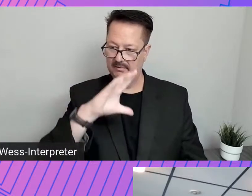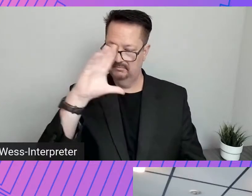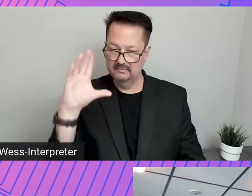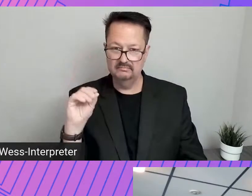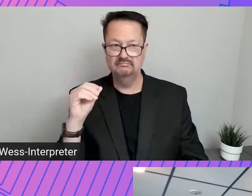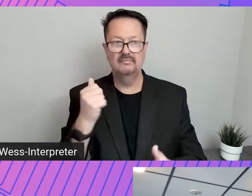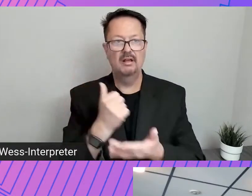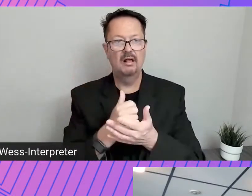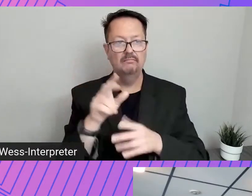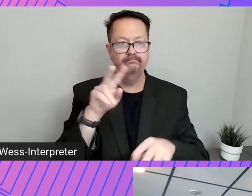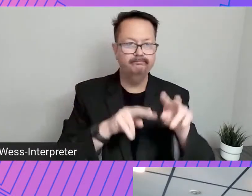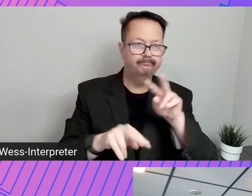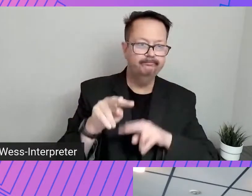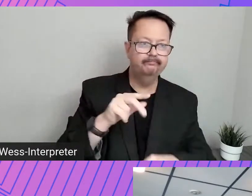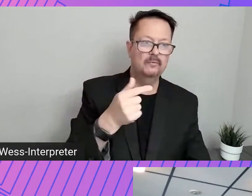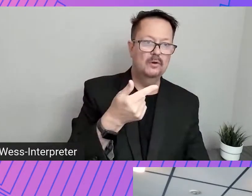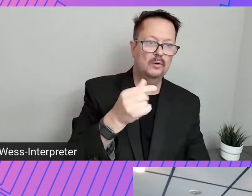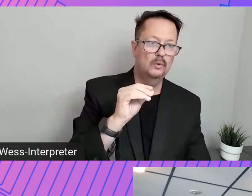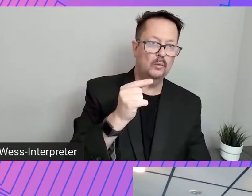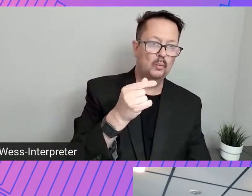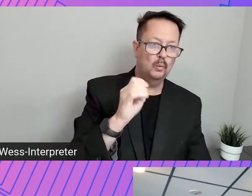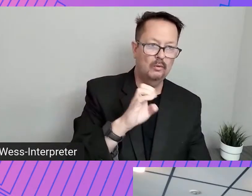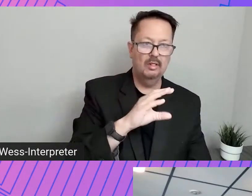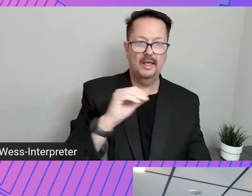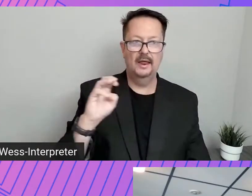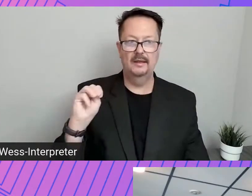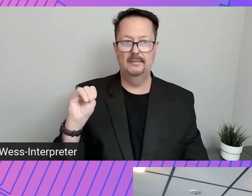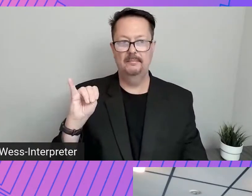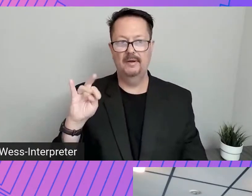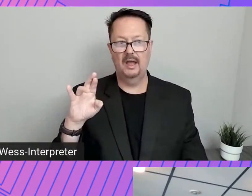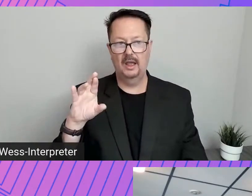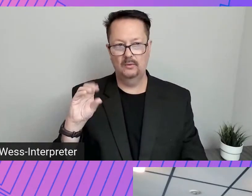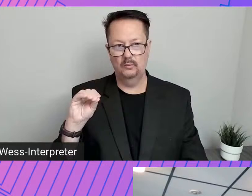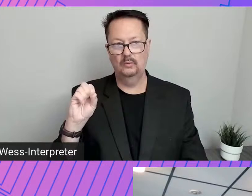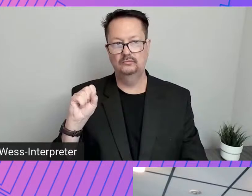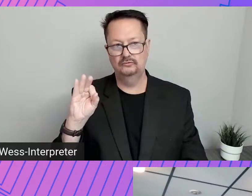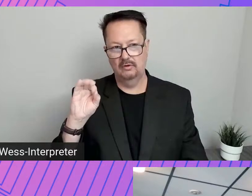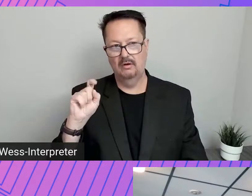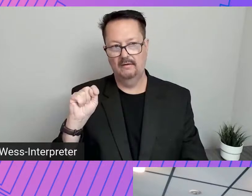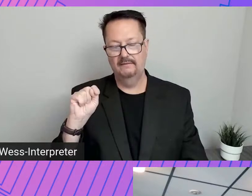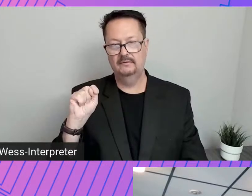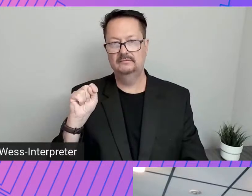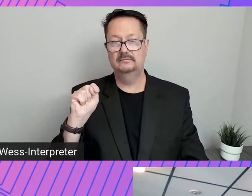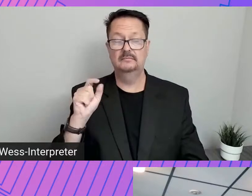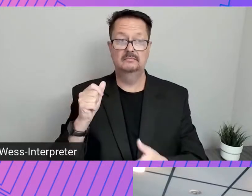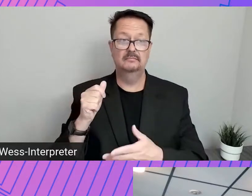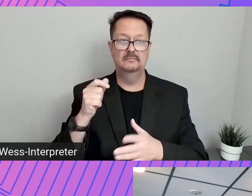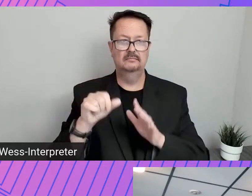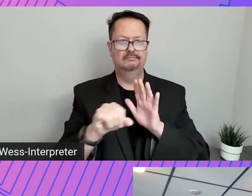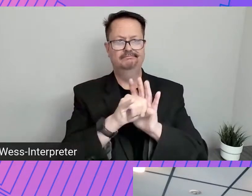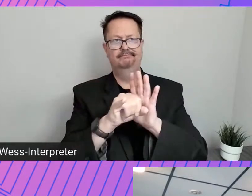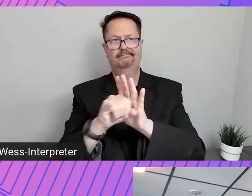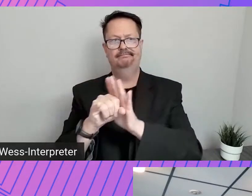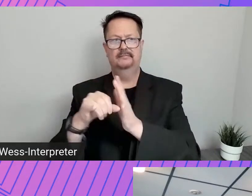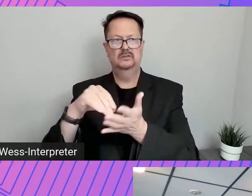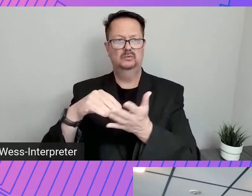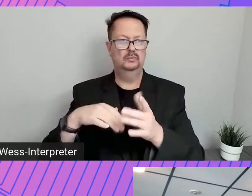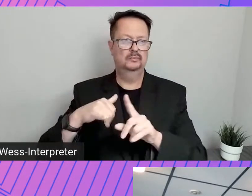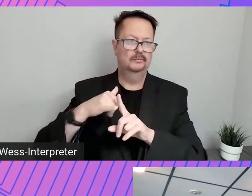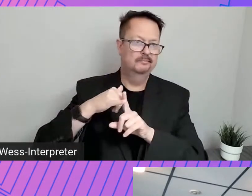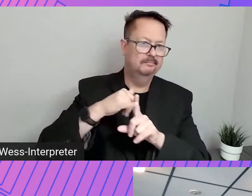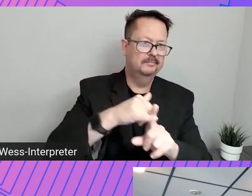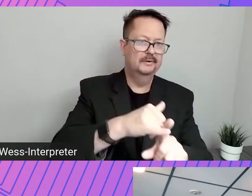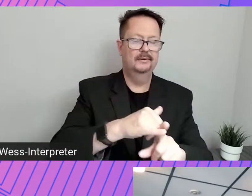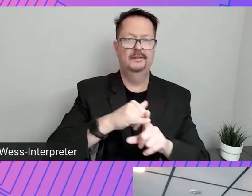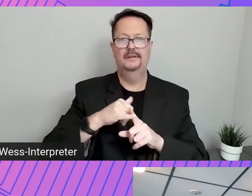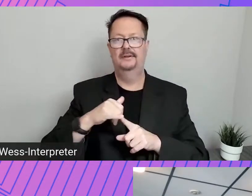school-issued Google and Microsoft accounts, and we're helping identify students that might need help, either because they're being bullied or harassed, or